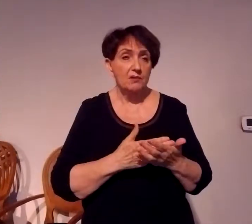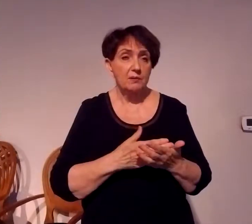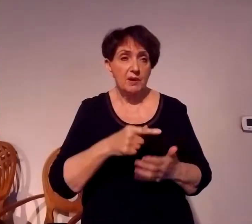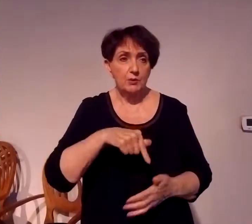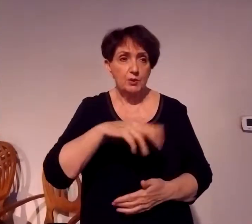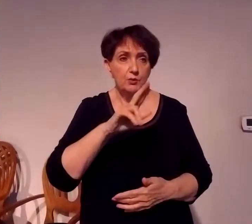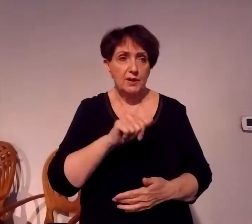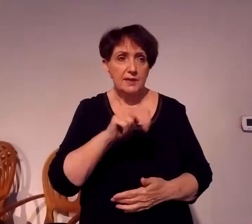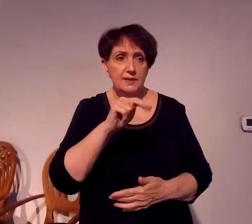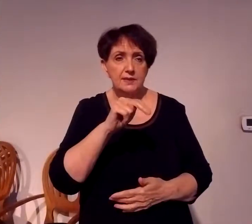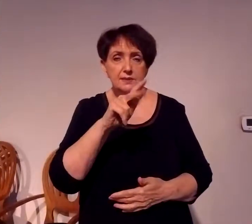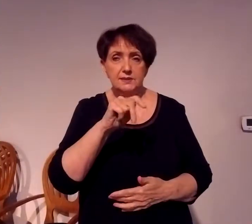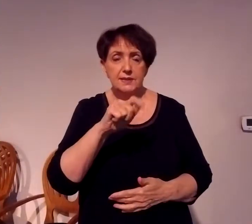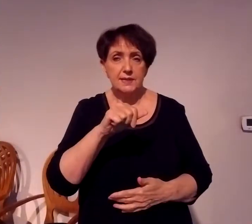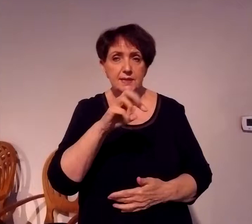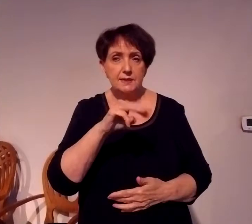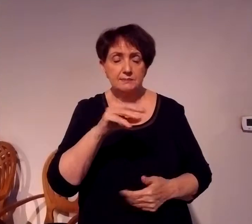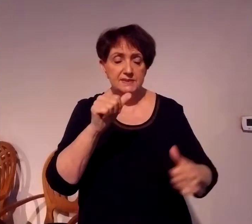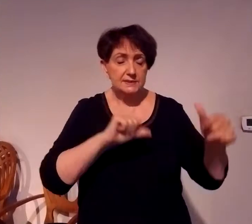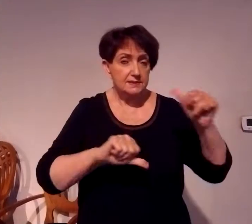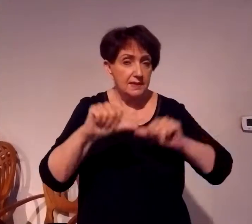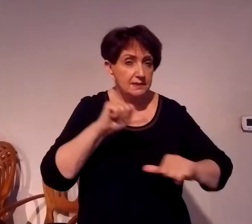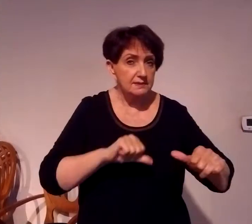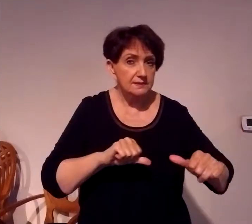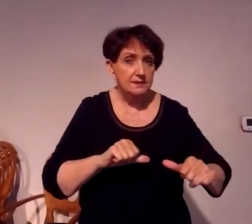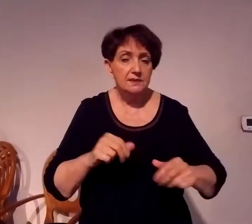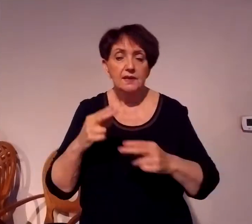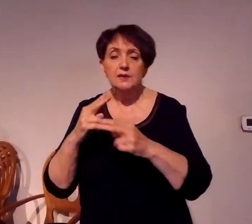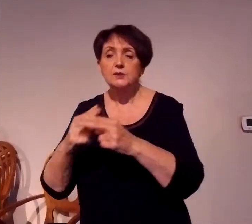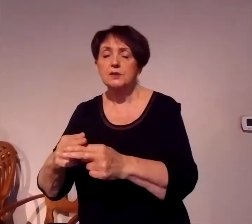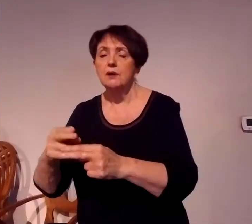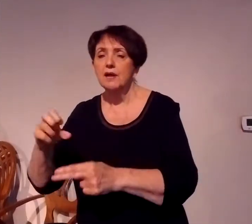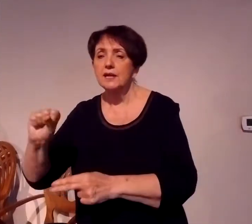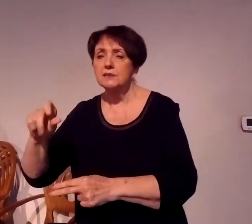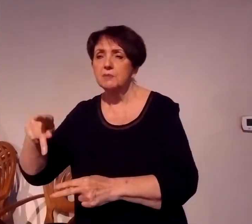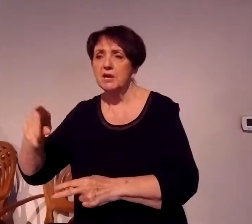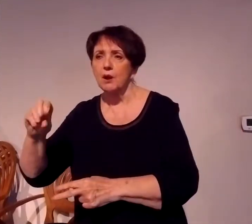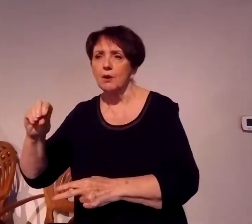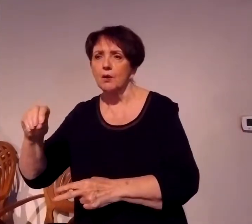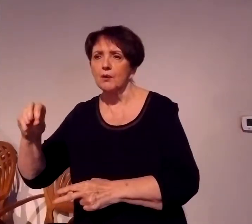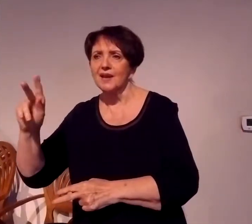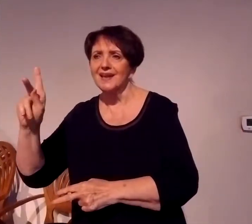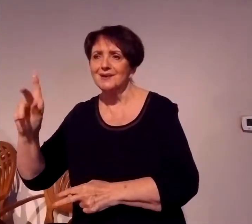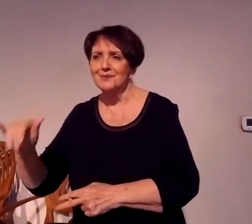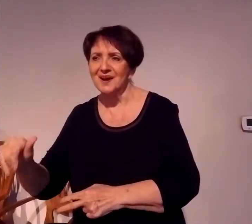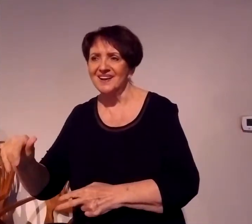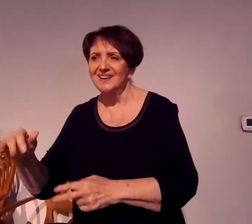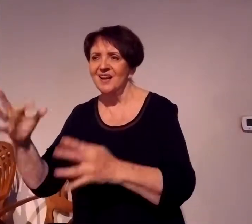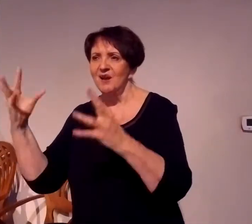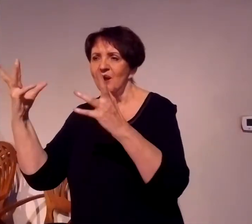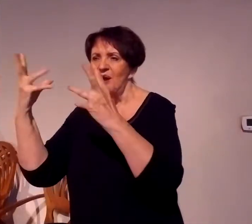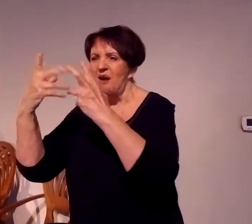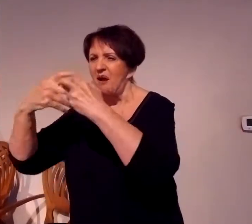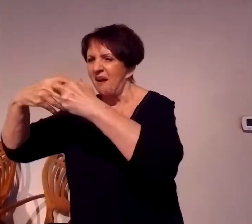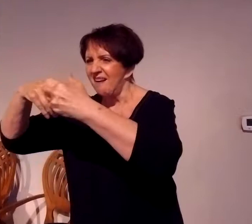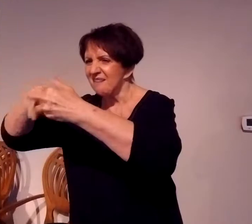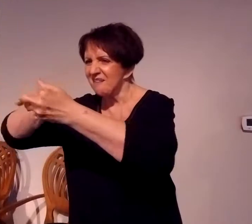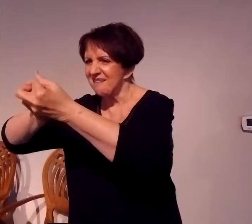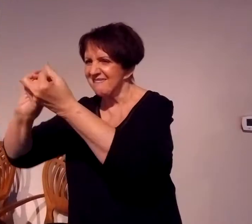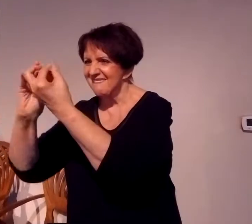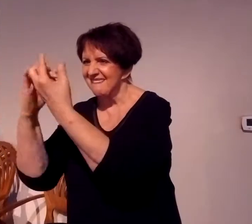science? They call it spooky entanglement. You just love that? Such a scientific